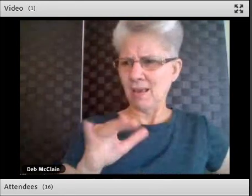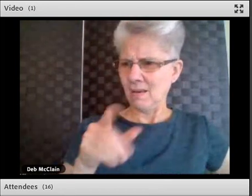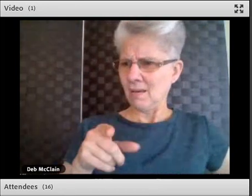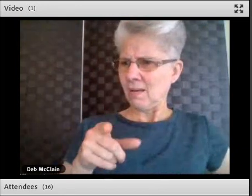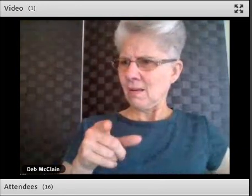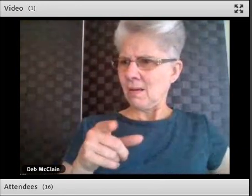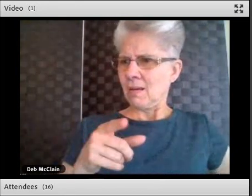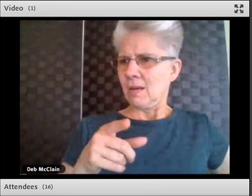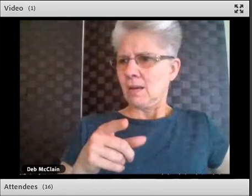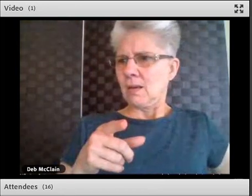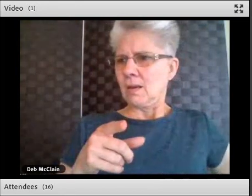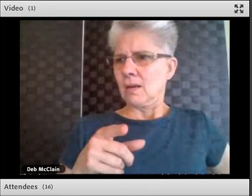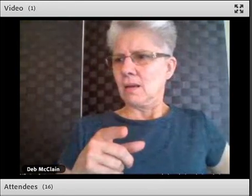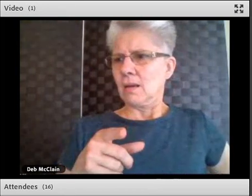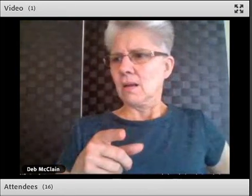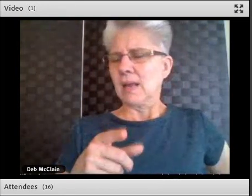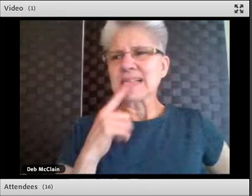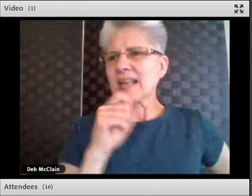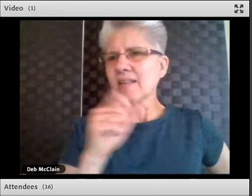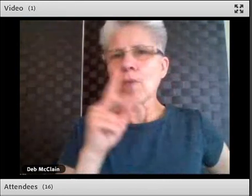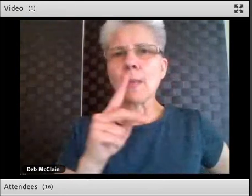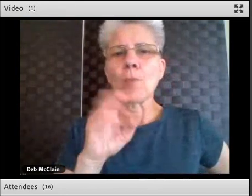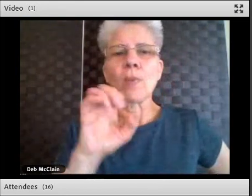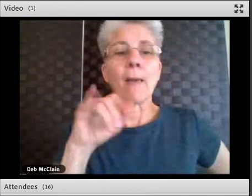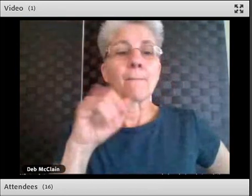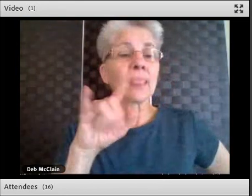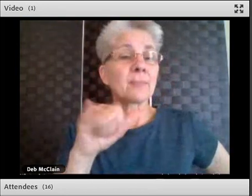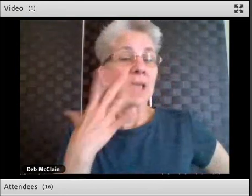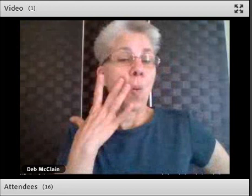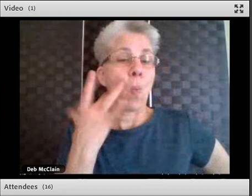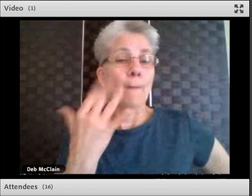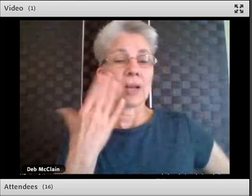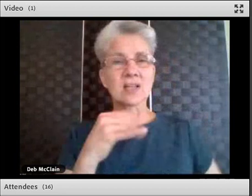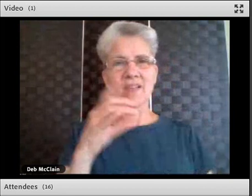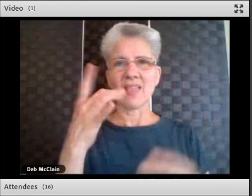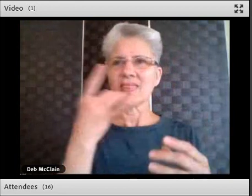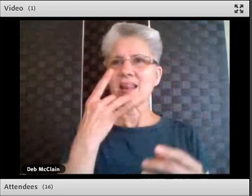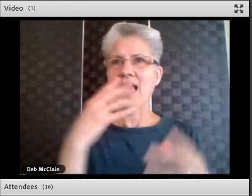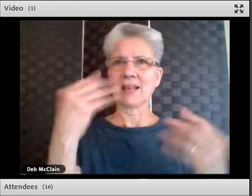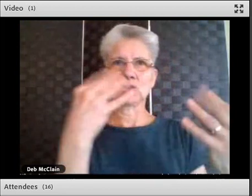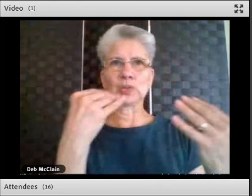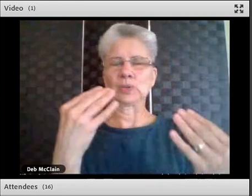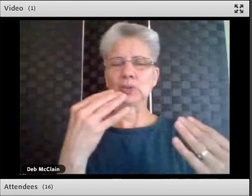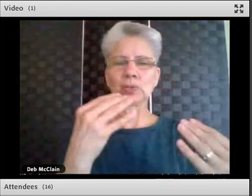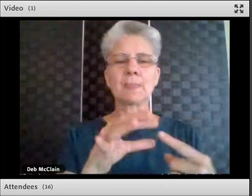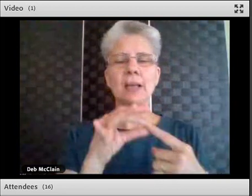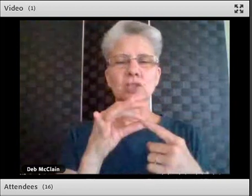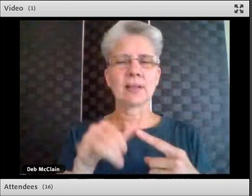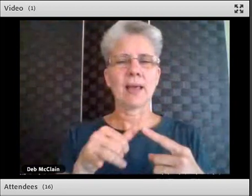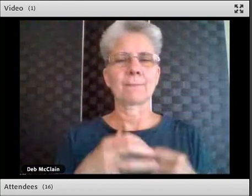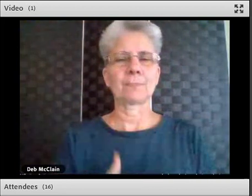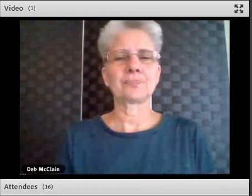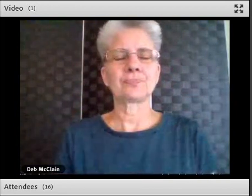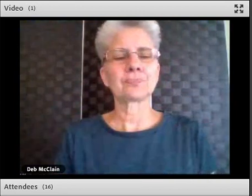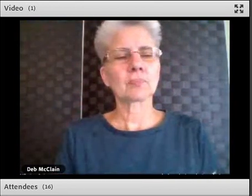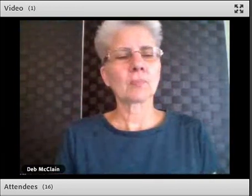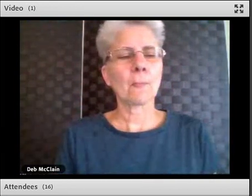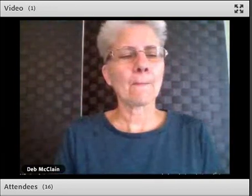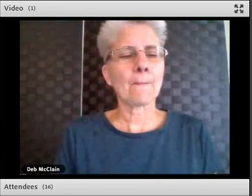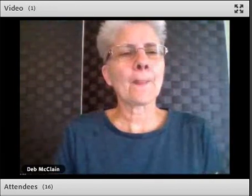that their environment is not safe for people with epilepsy because of the lights, especially.